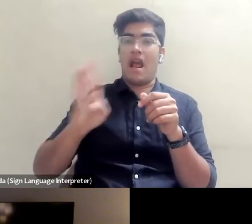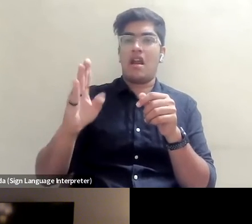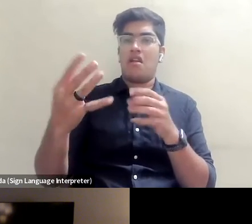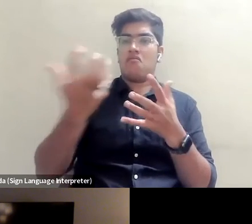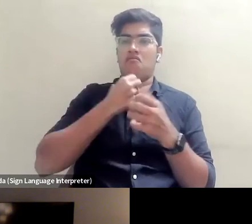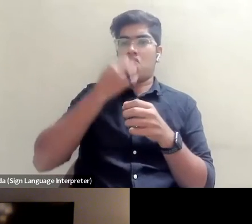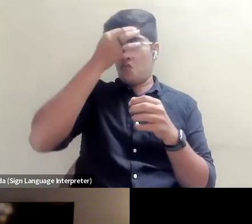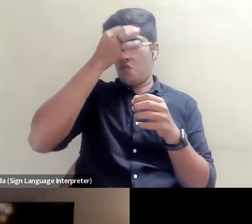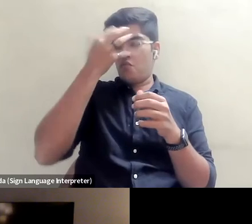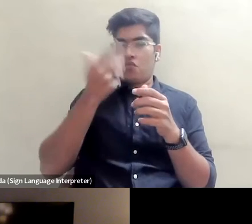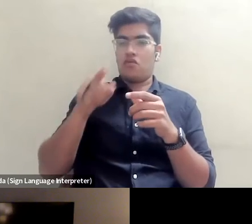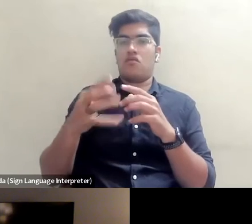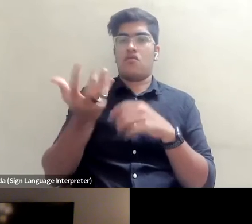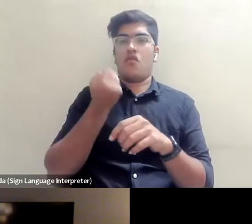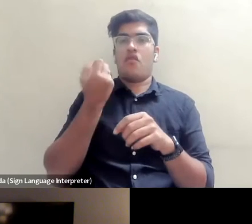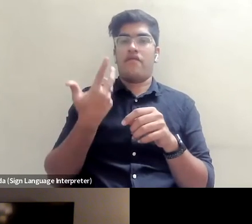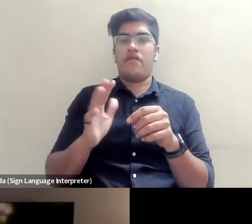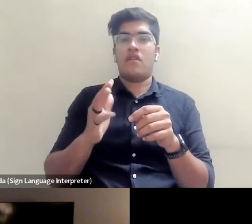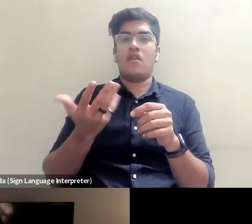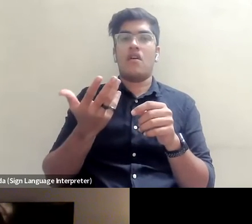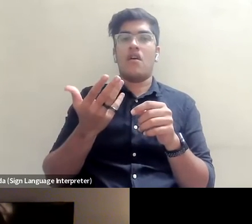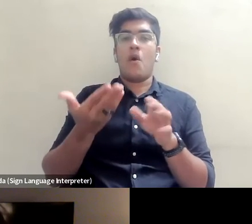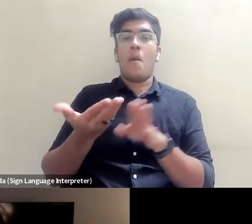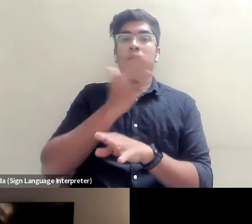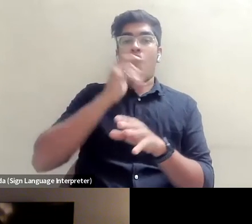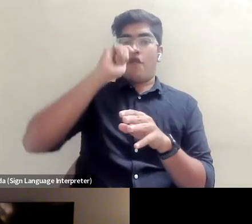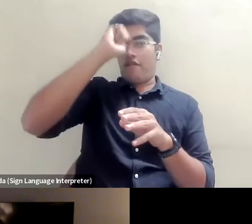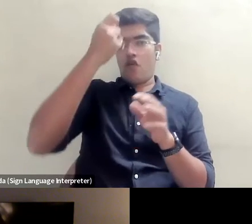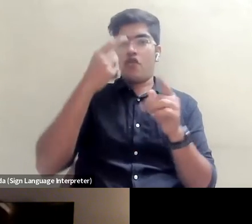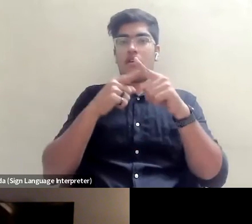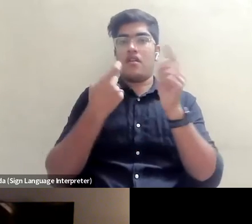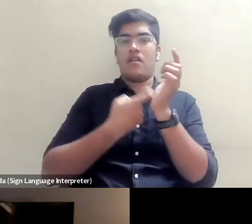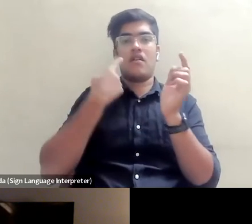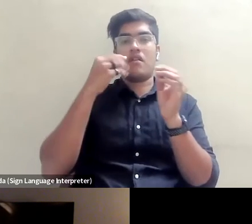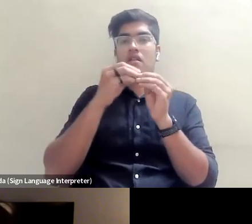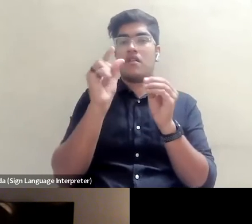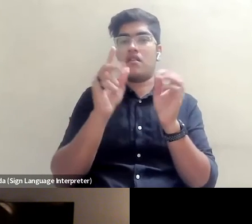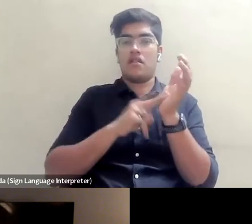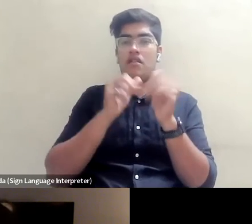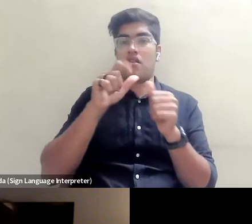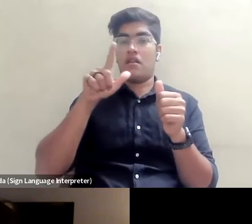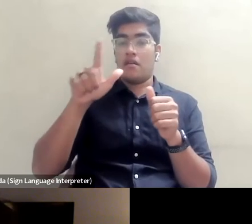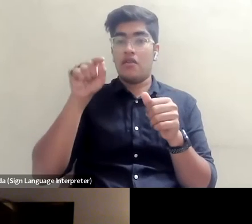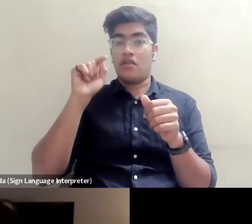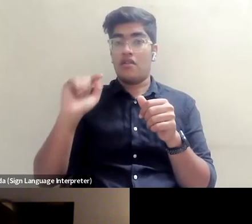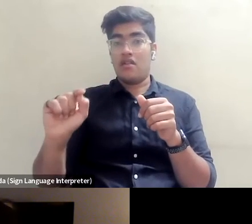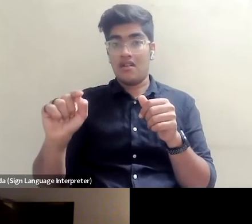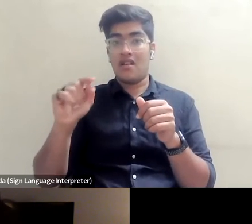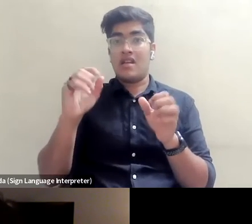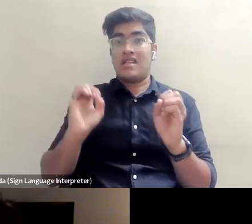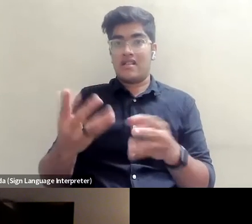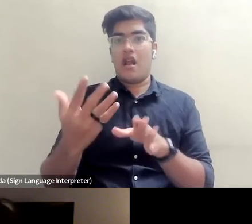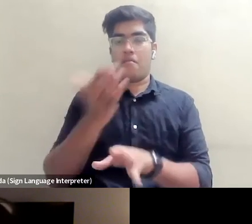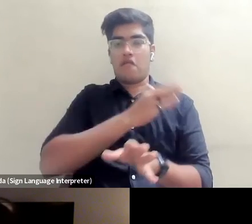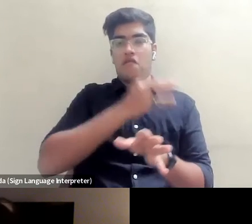fighting these cases before the Foreigners Tribunal, which, by the way, I have so many opinions on the Foreigners Tribunal that I haven't even gotten into that yet, but